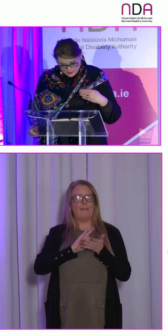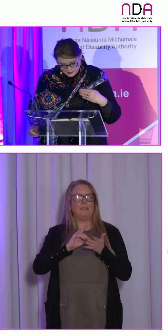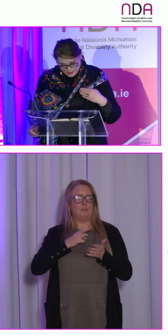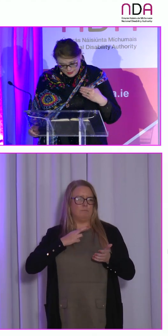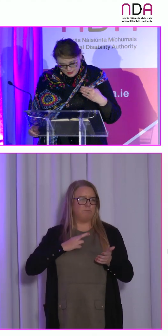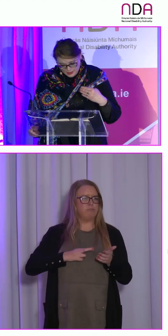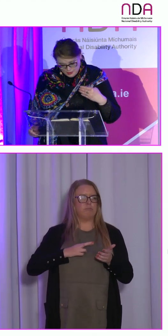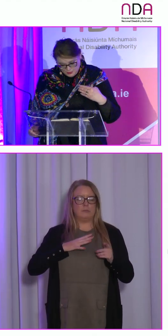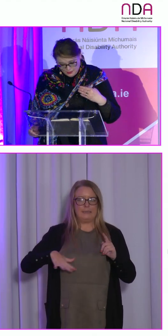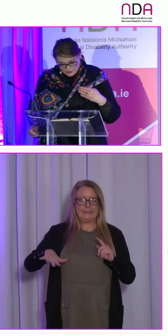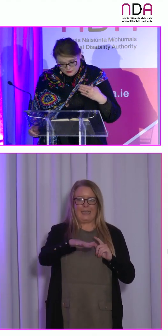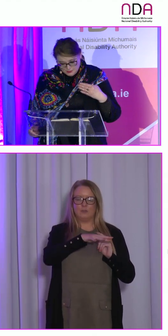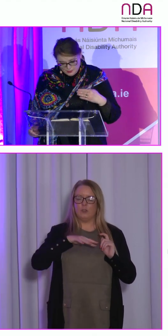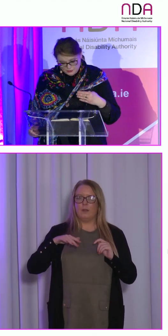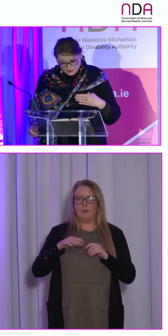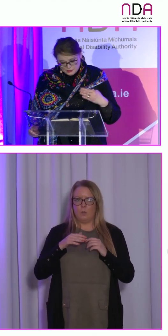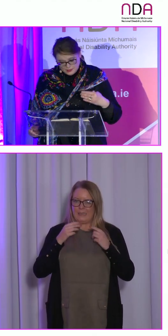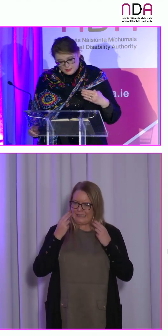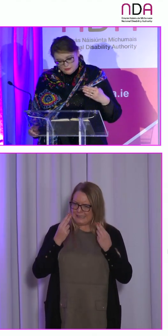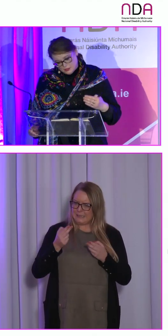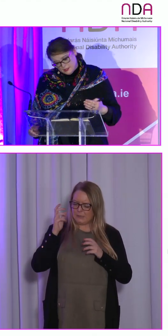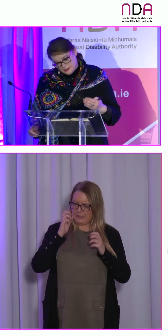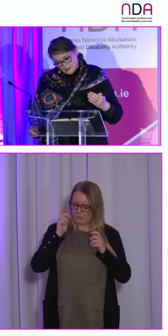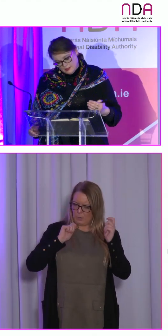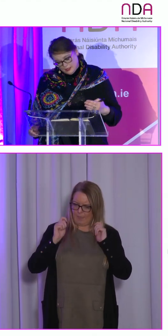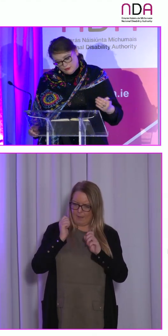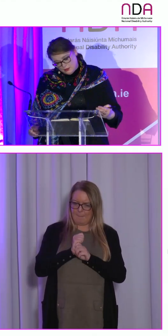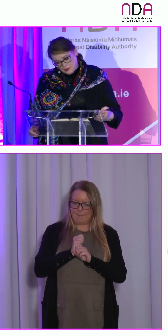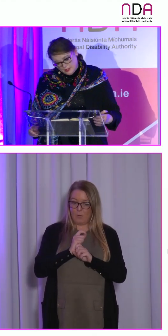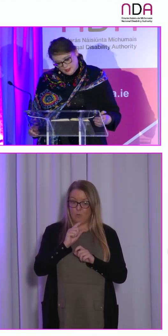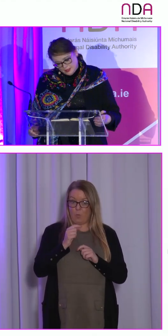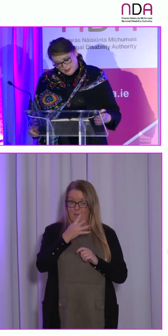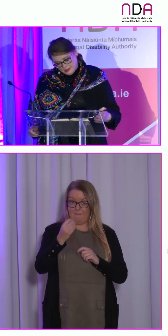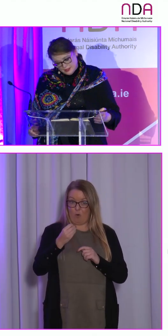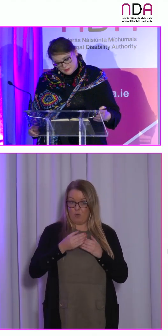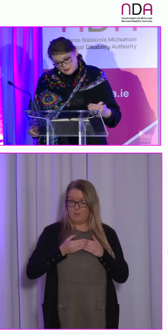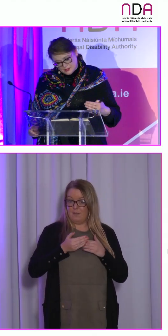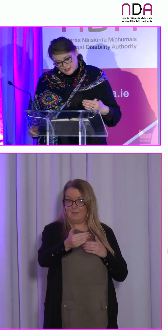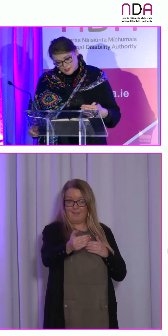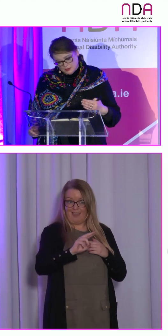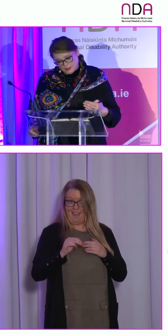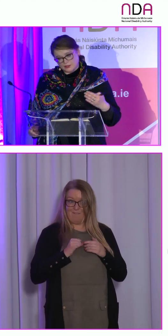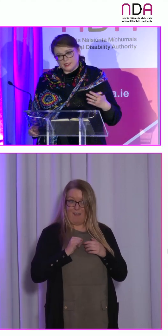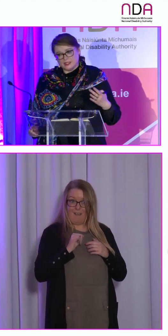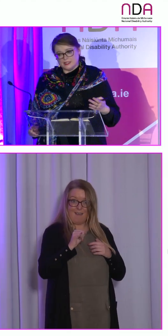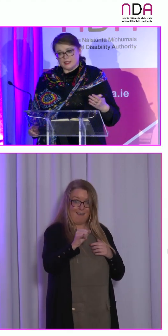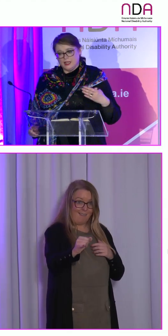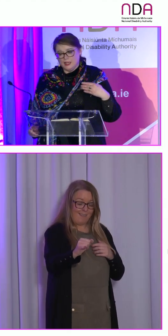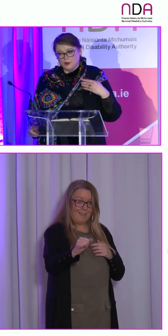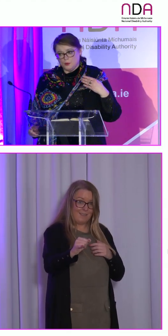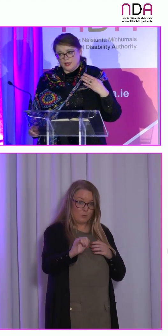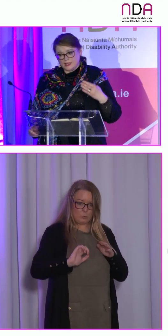that we have to be mindful that 2040 is not that far away, in that to set up a lot of these